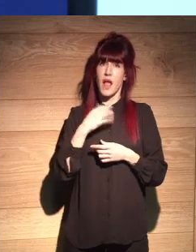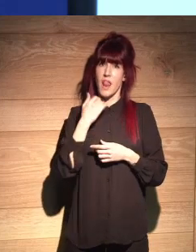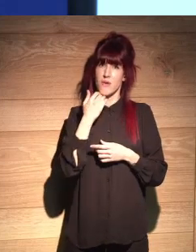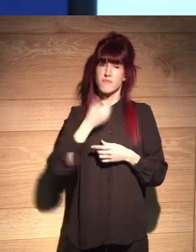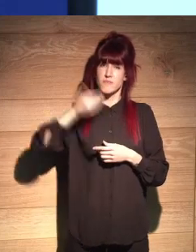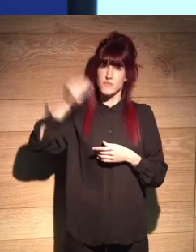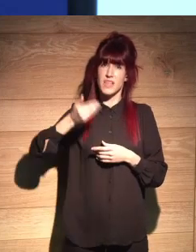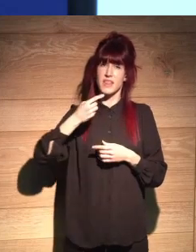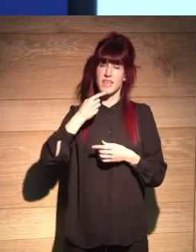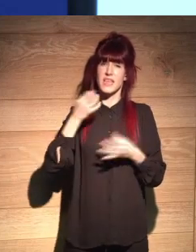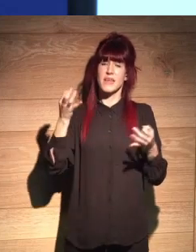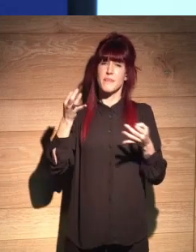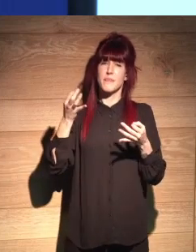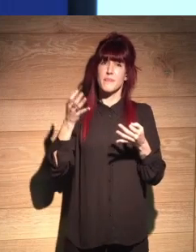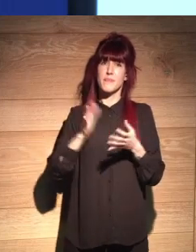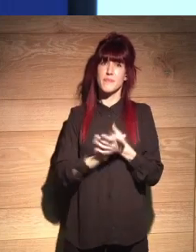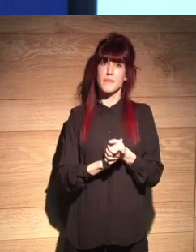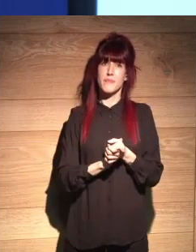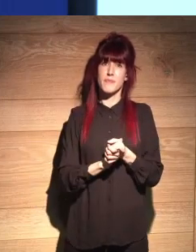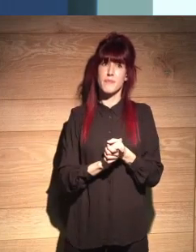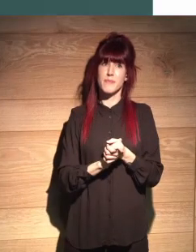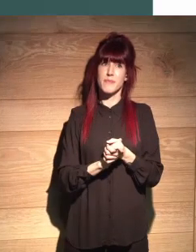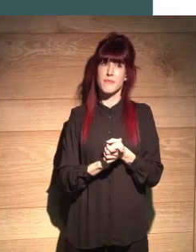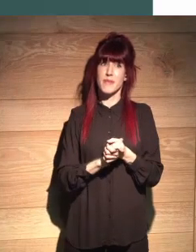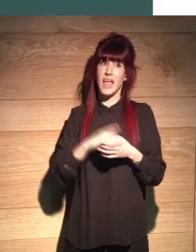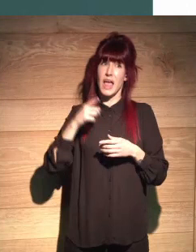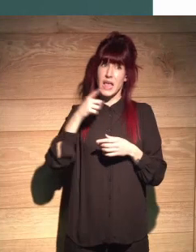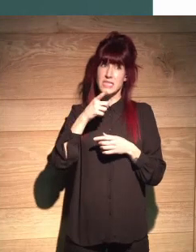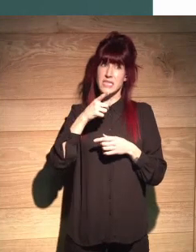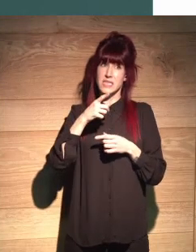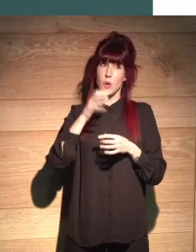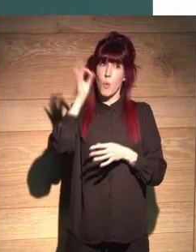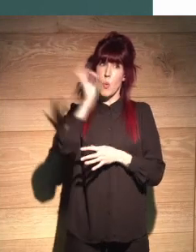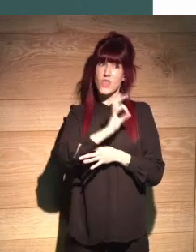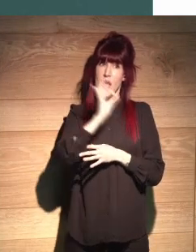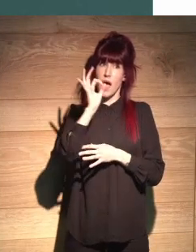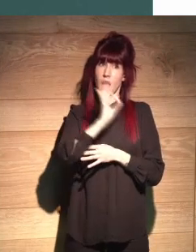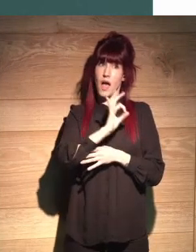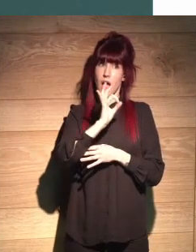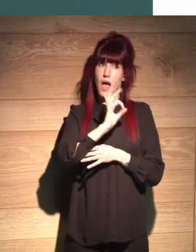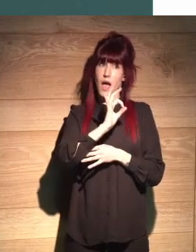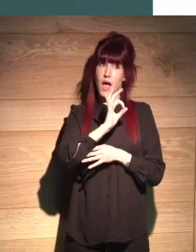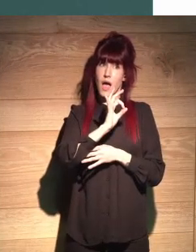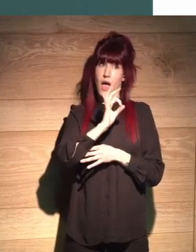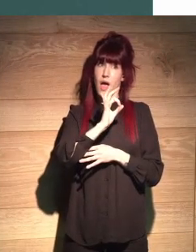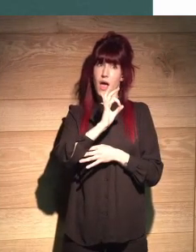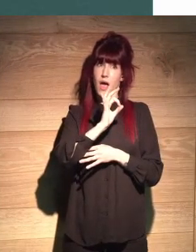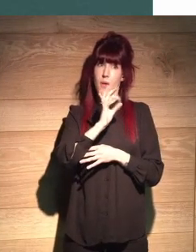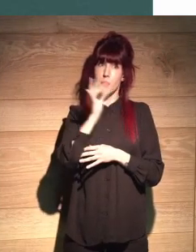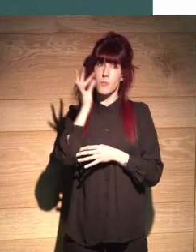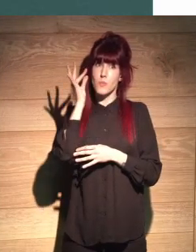is the share of female managers grouped into 3